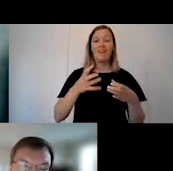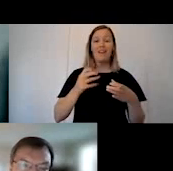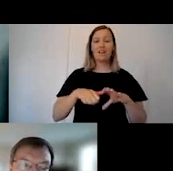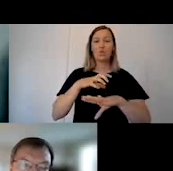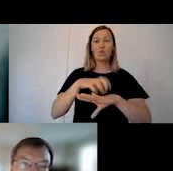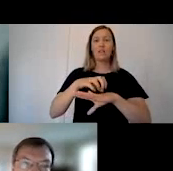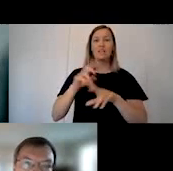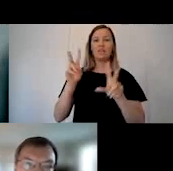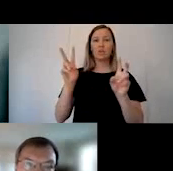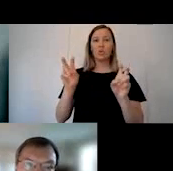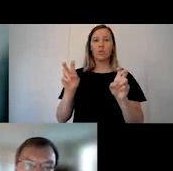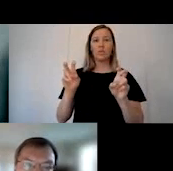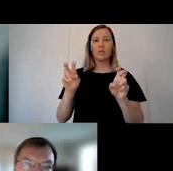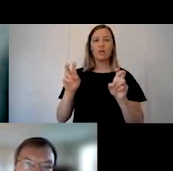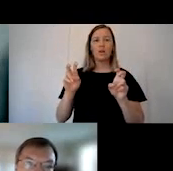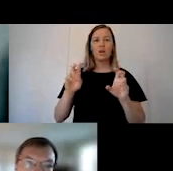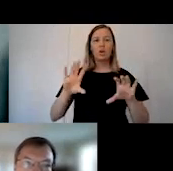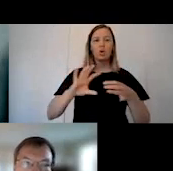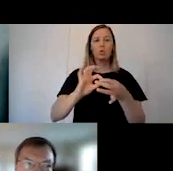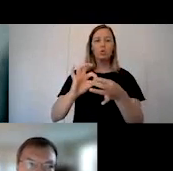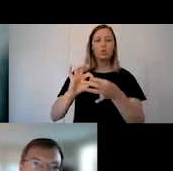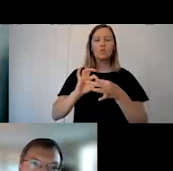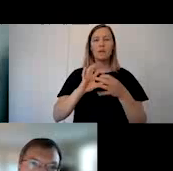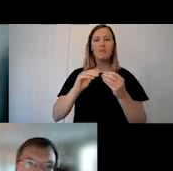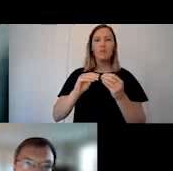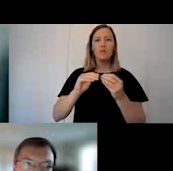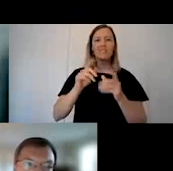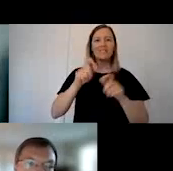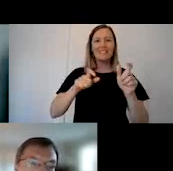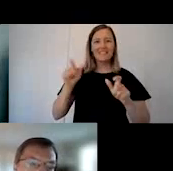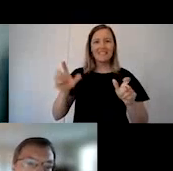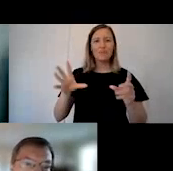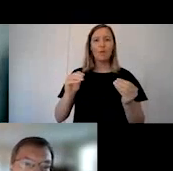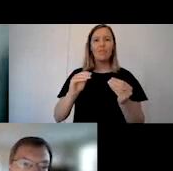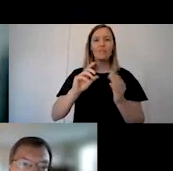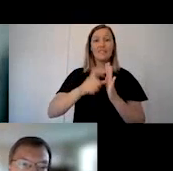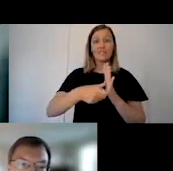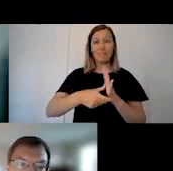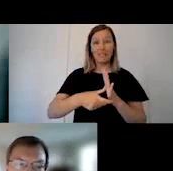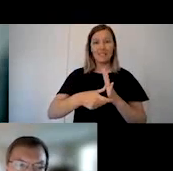the Consortium for Citizens with Disabilities, which is cross-disability,